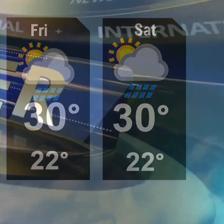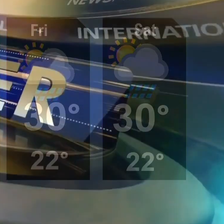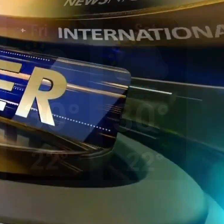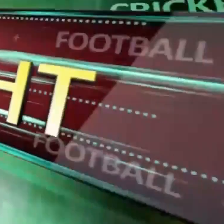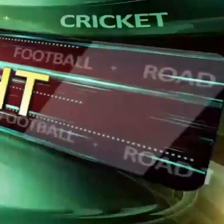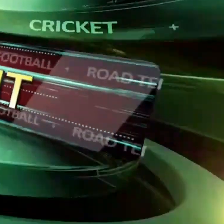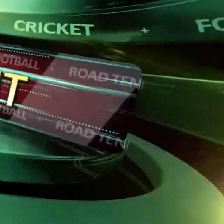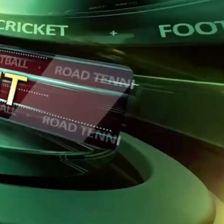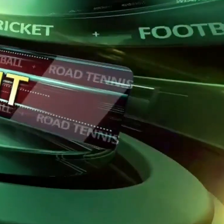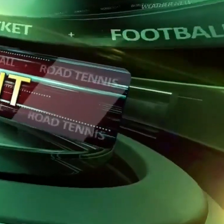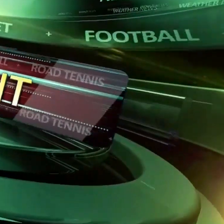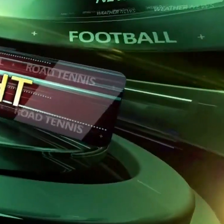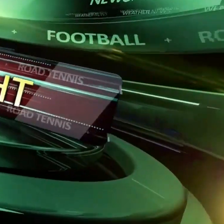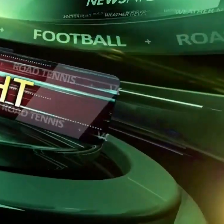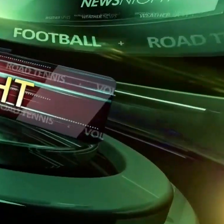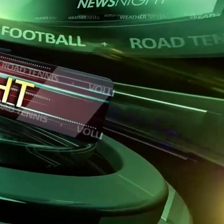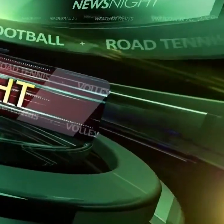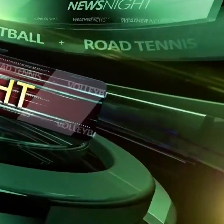expected.